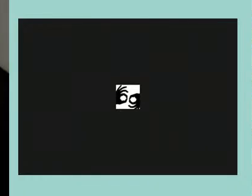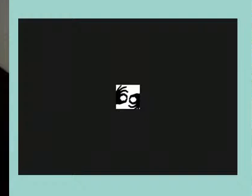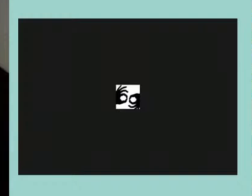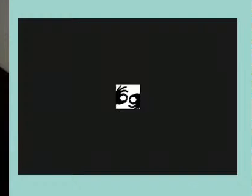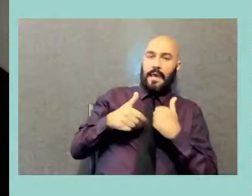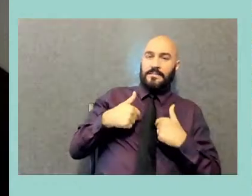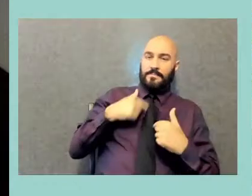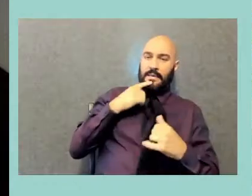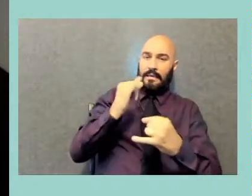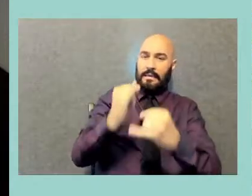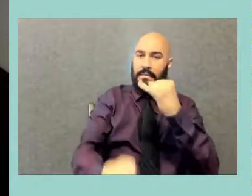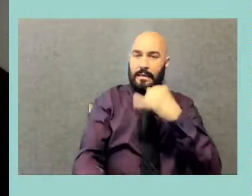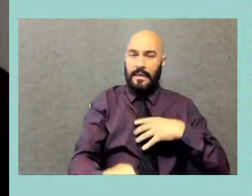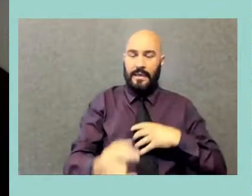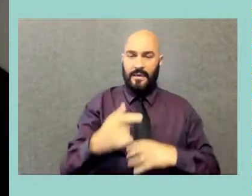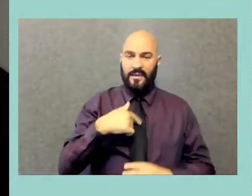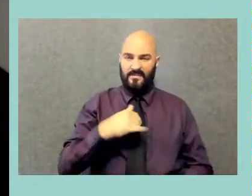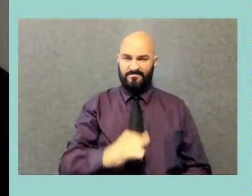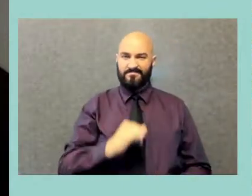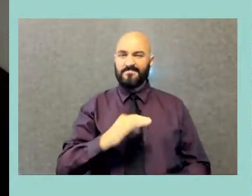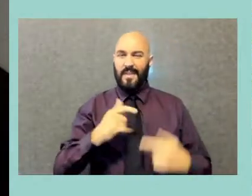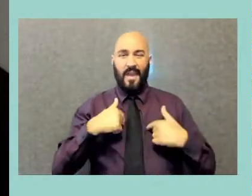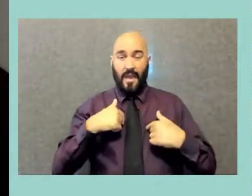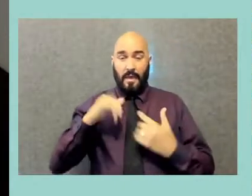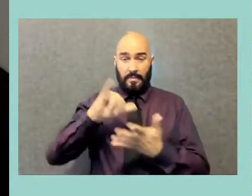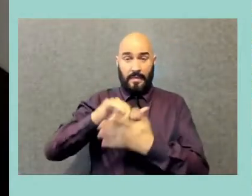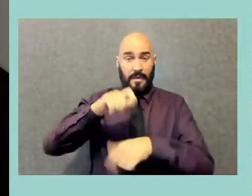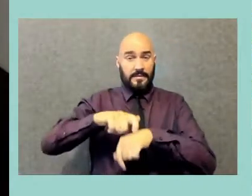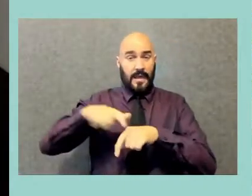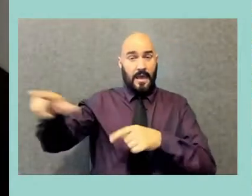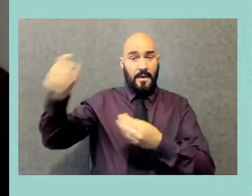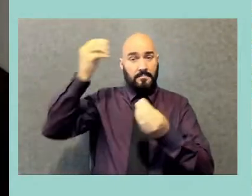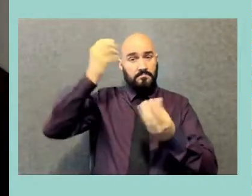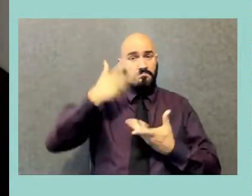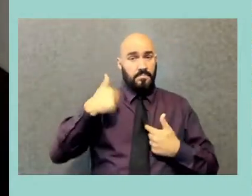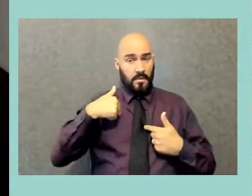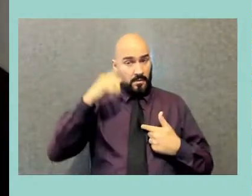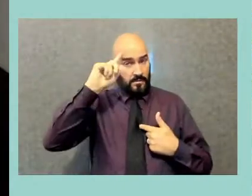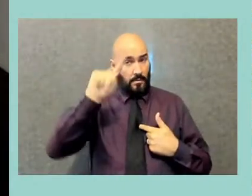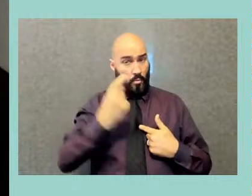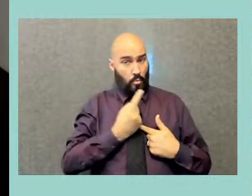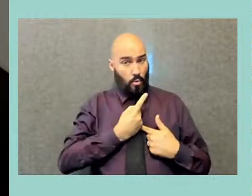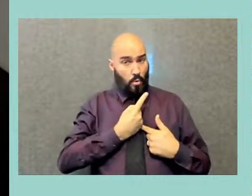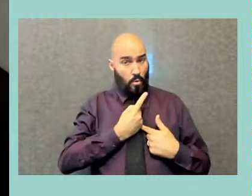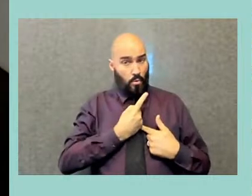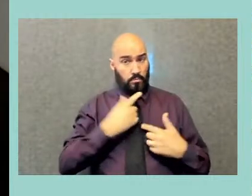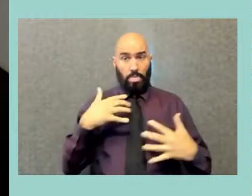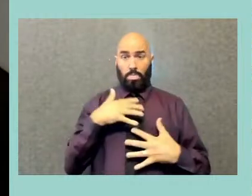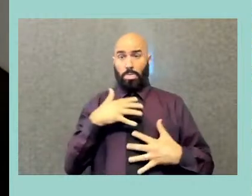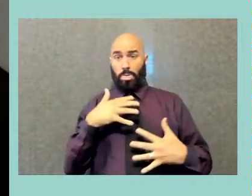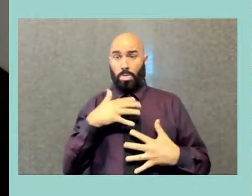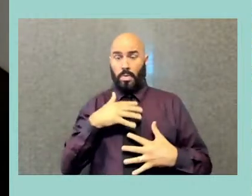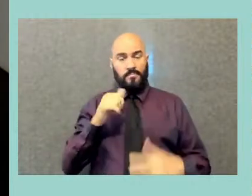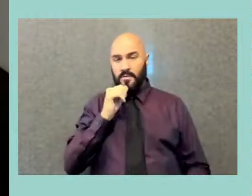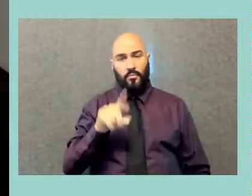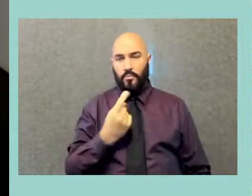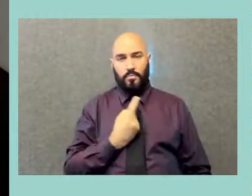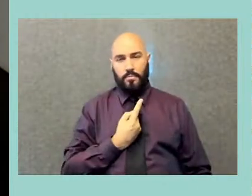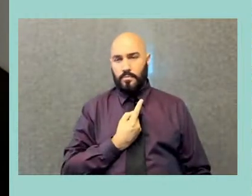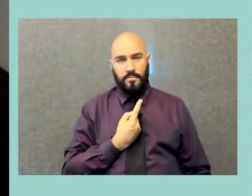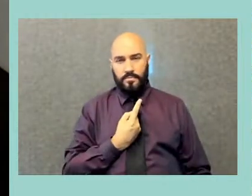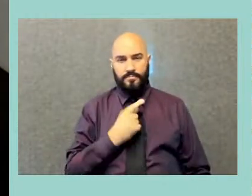What I was not told at the time was the fact that I was not alone in those fears.